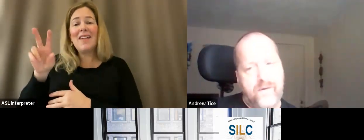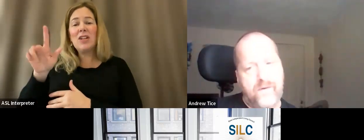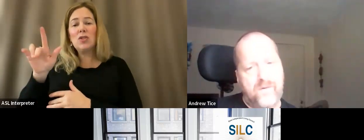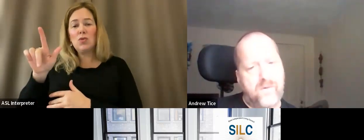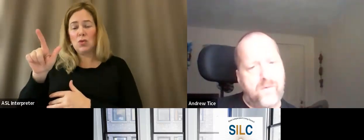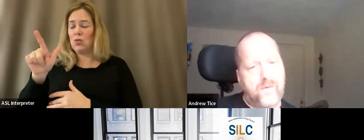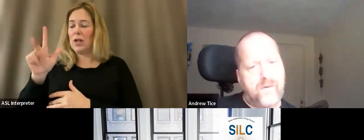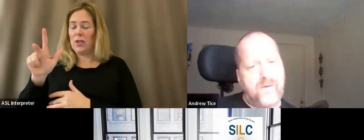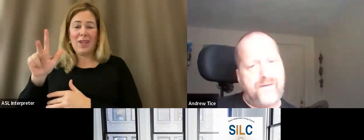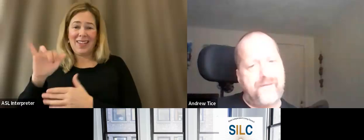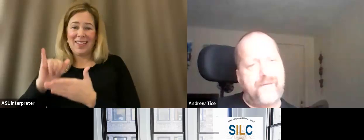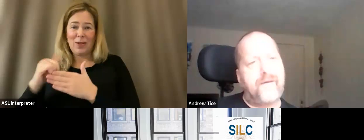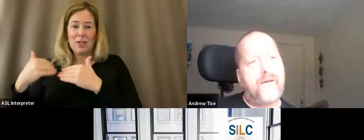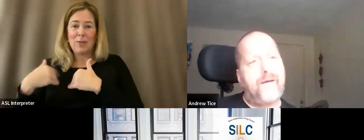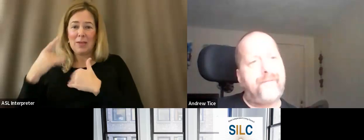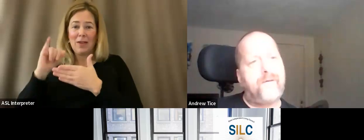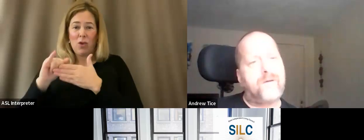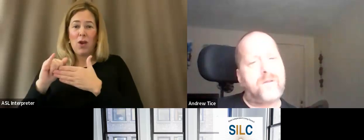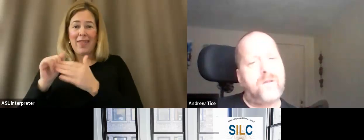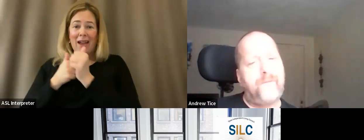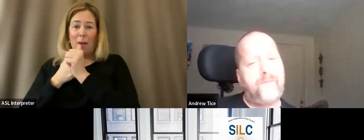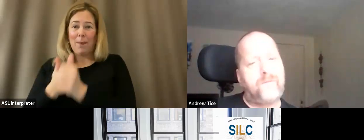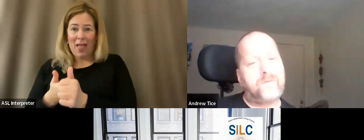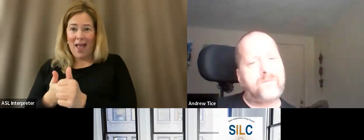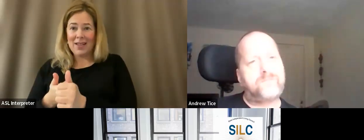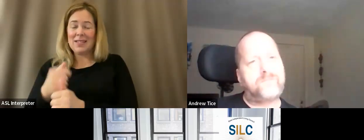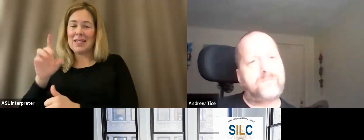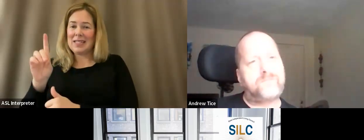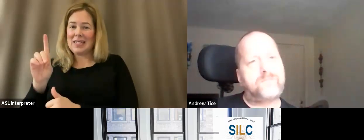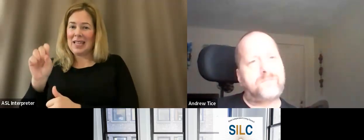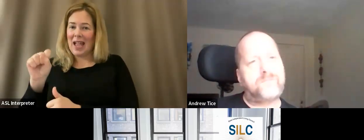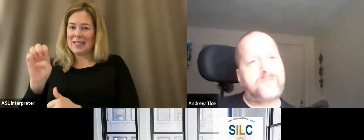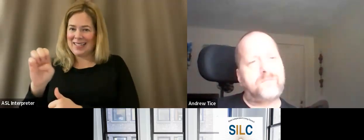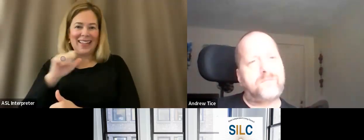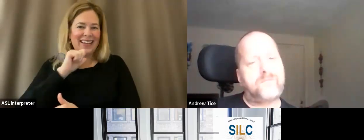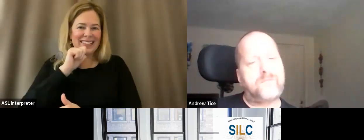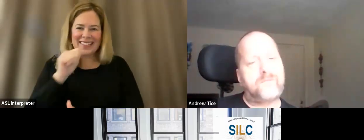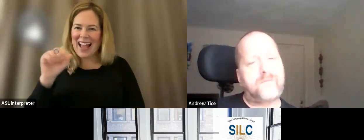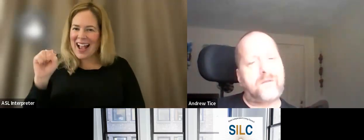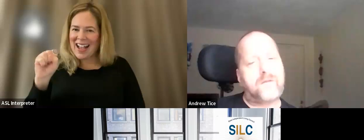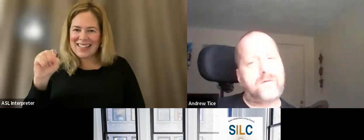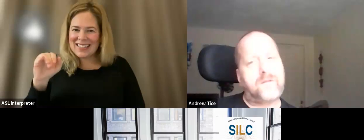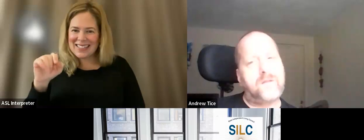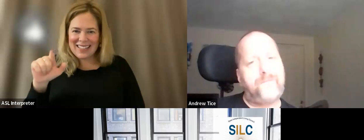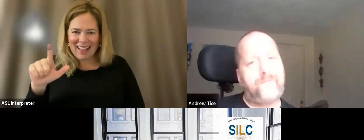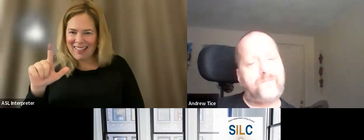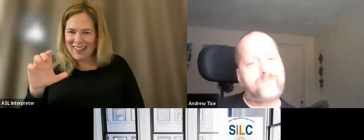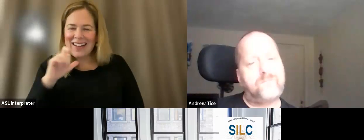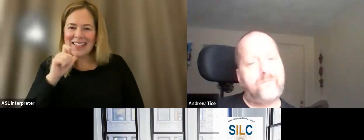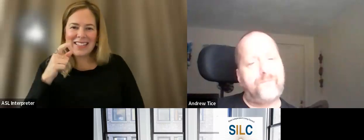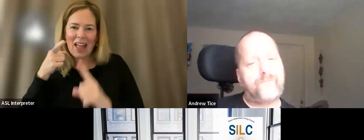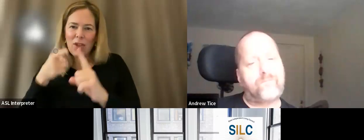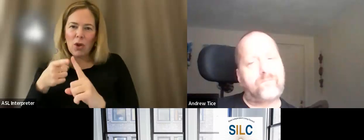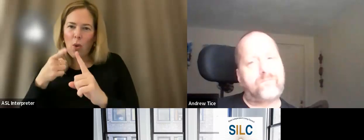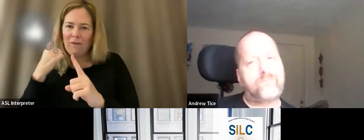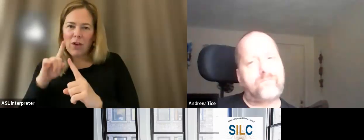that compliance is the DSE. But it is not the SILC, and it is not the goal of the SPIL evaluation